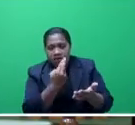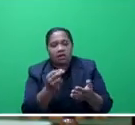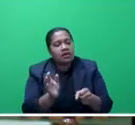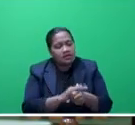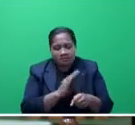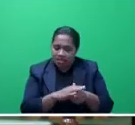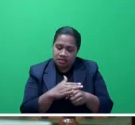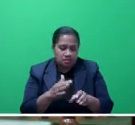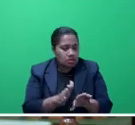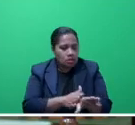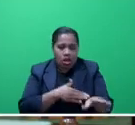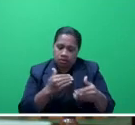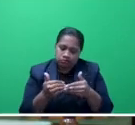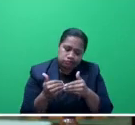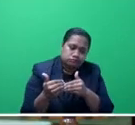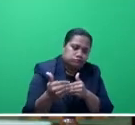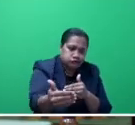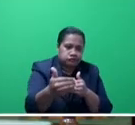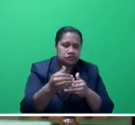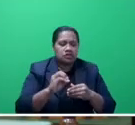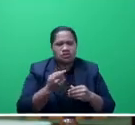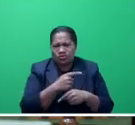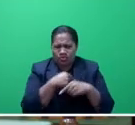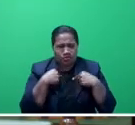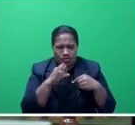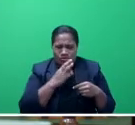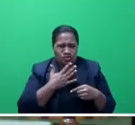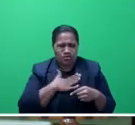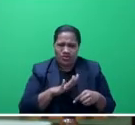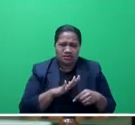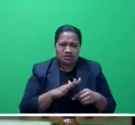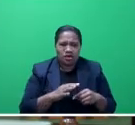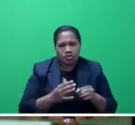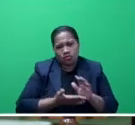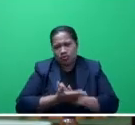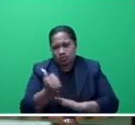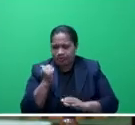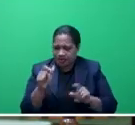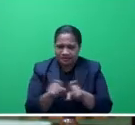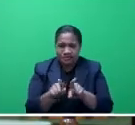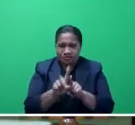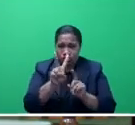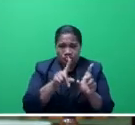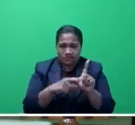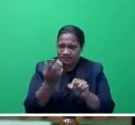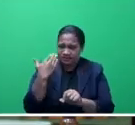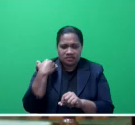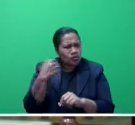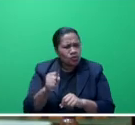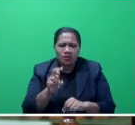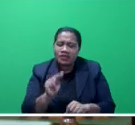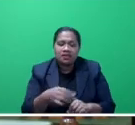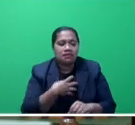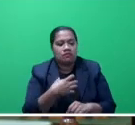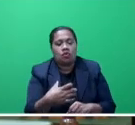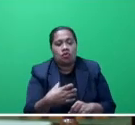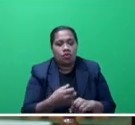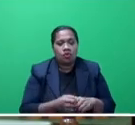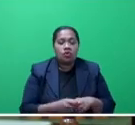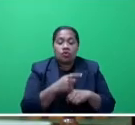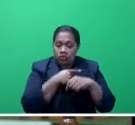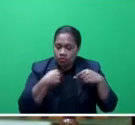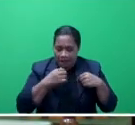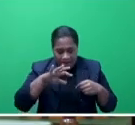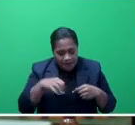just want to return to the Fiji of 2 years ago, we need more. We must charge through the window of opportunity that